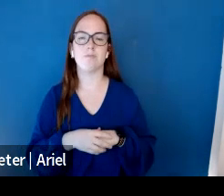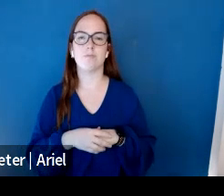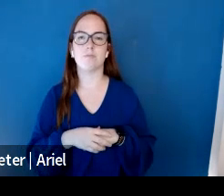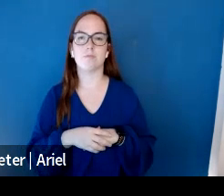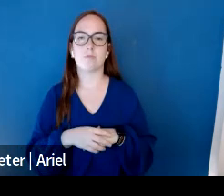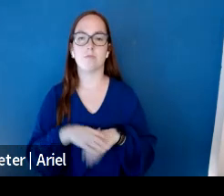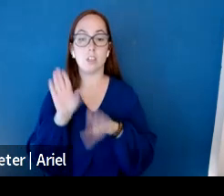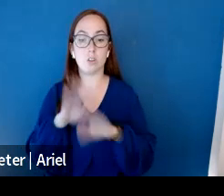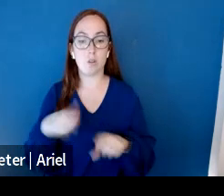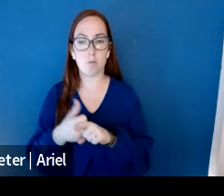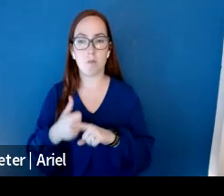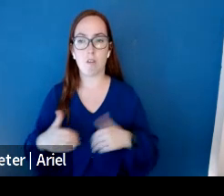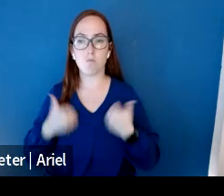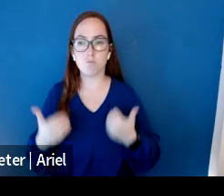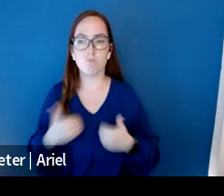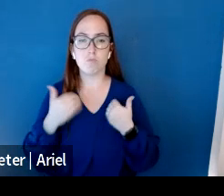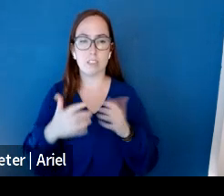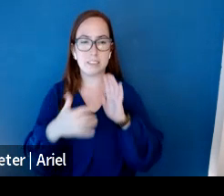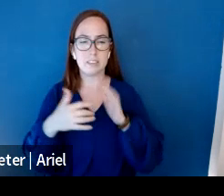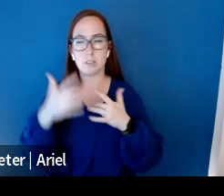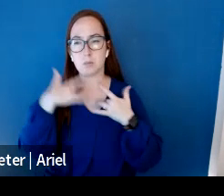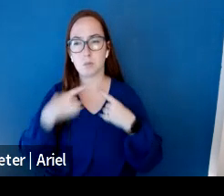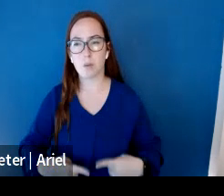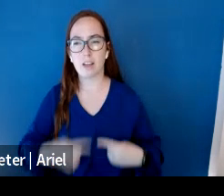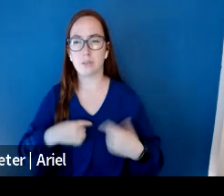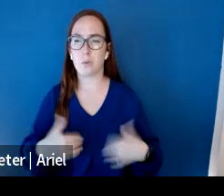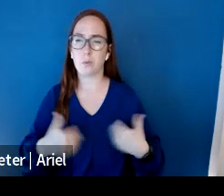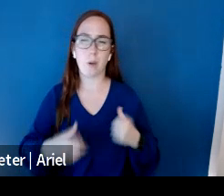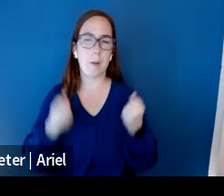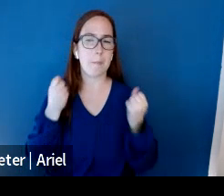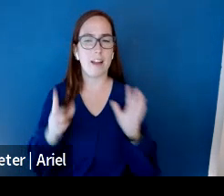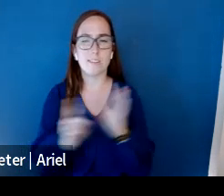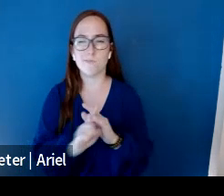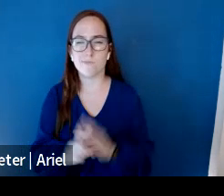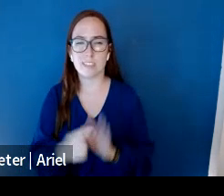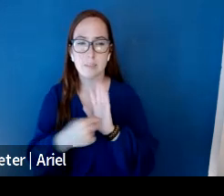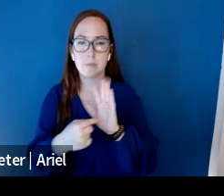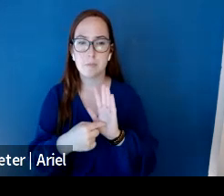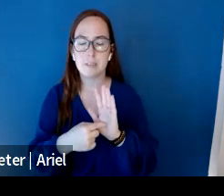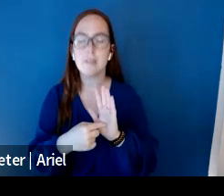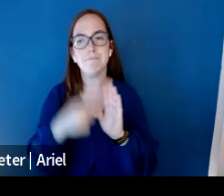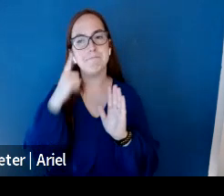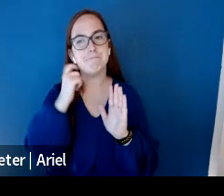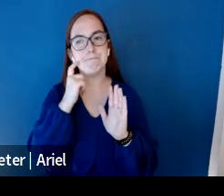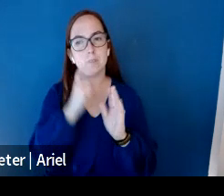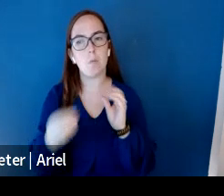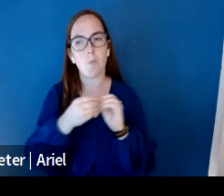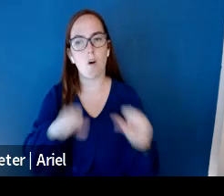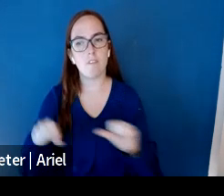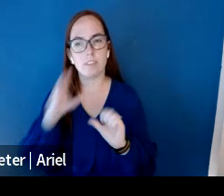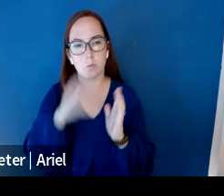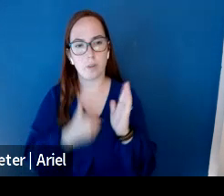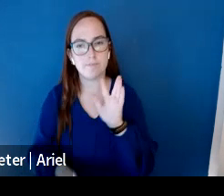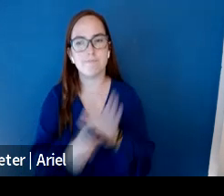of depression, those students are more likely than their peers to have academic difficulties. In addition to that,